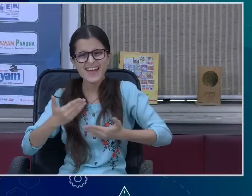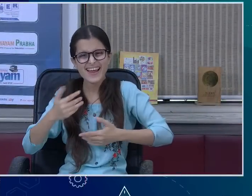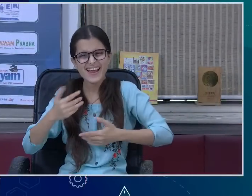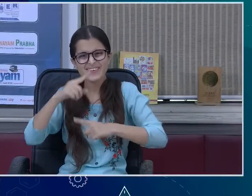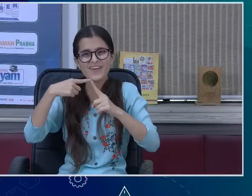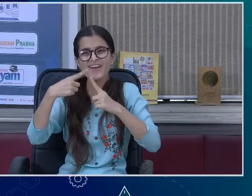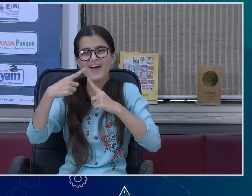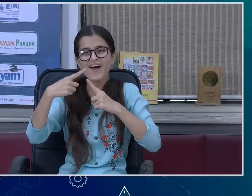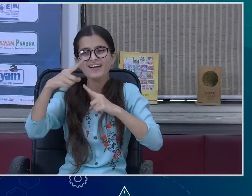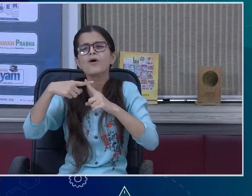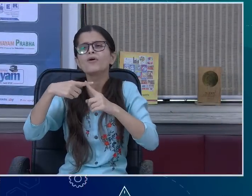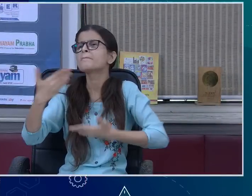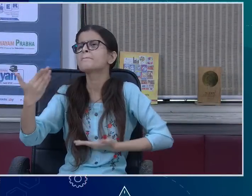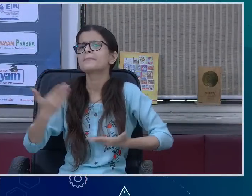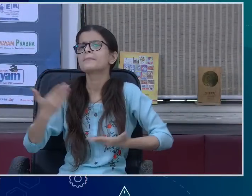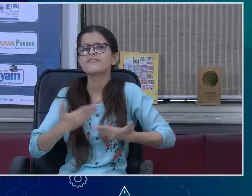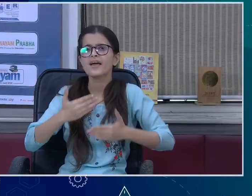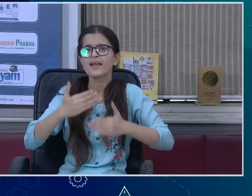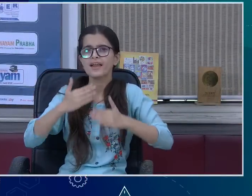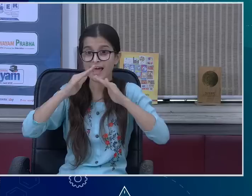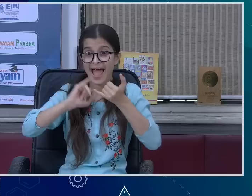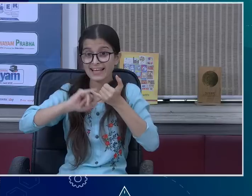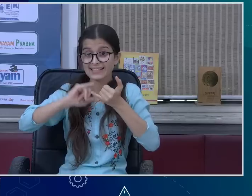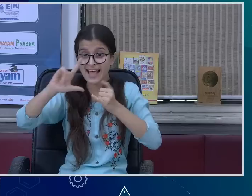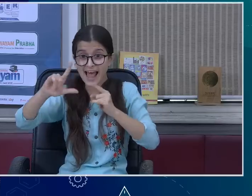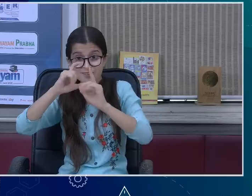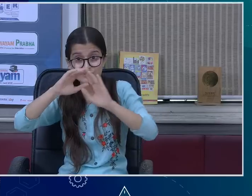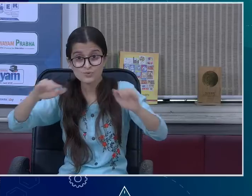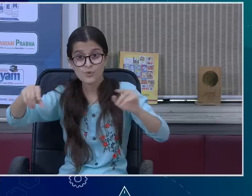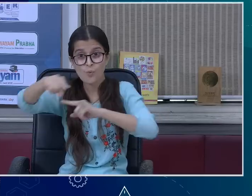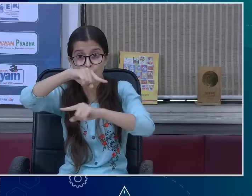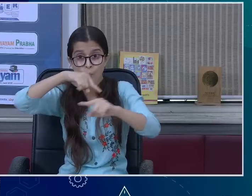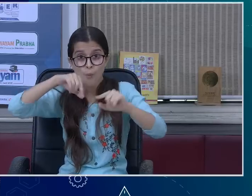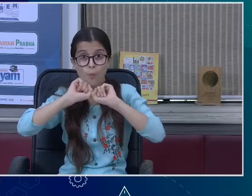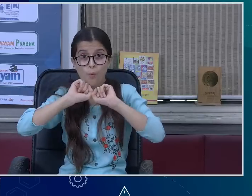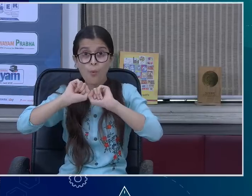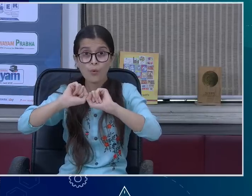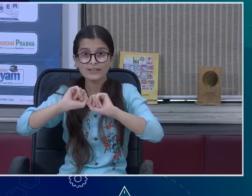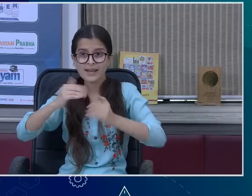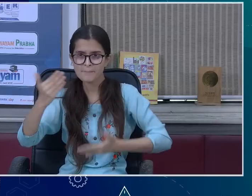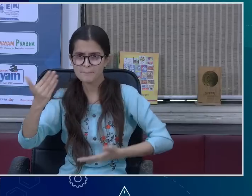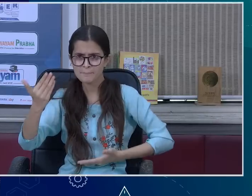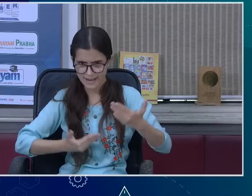think? How does the behavior of the children with SLD differ from the ones without SLD?